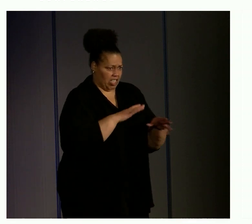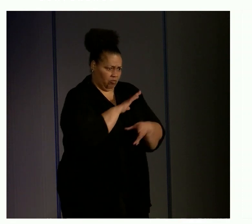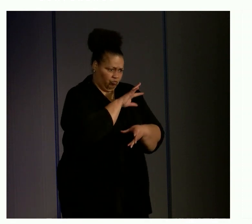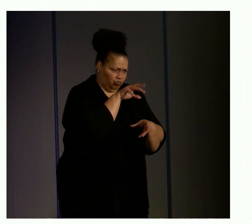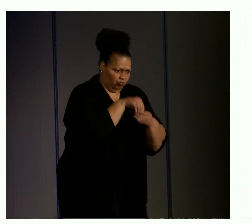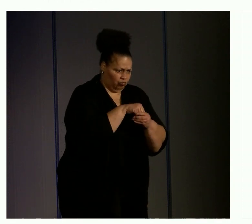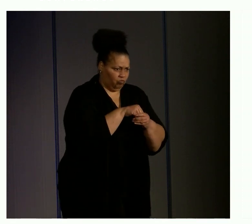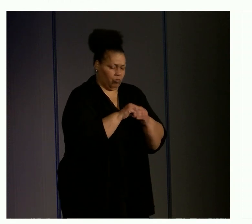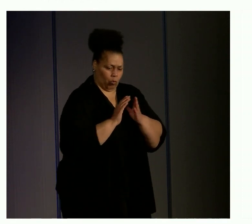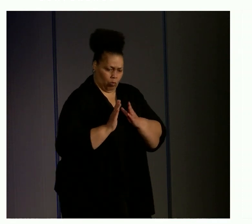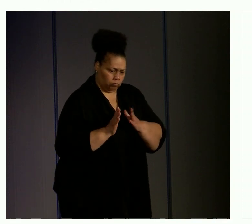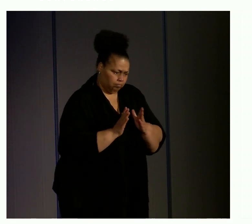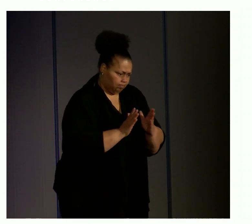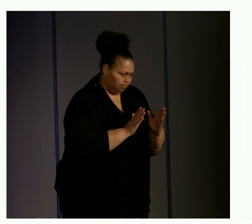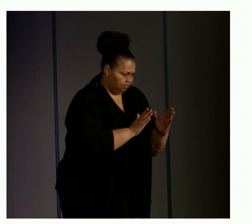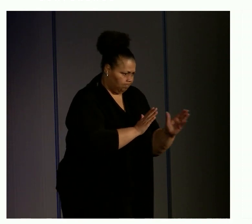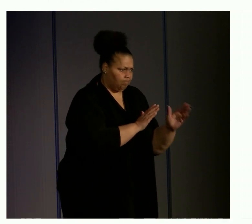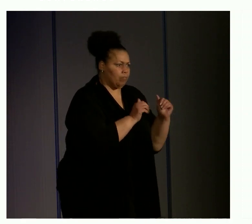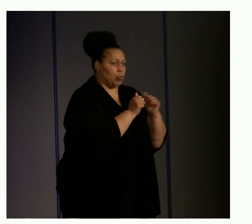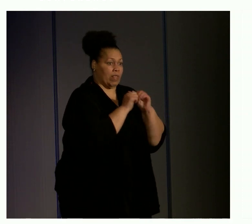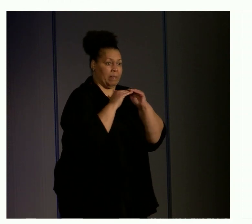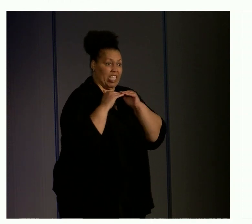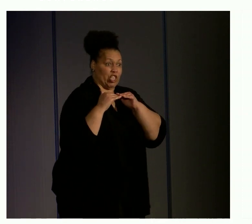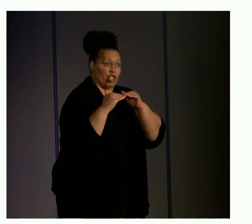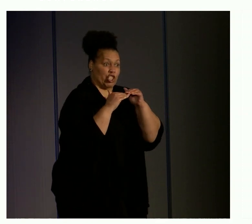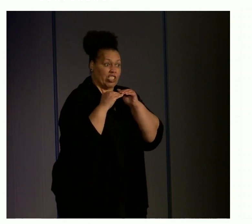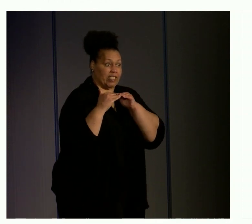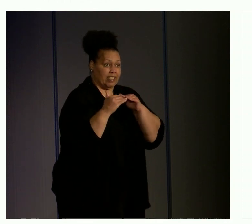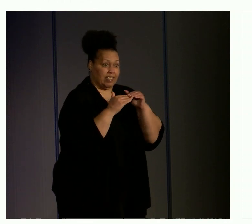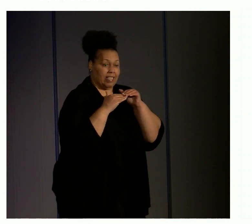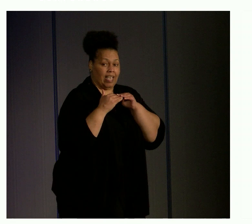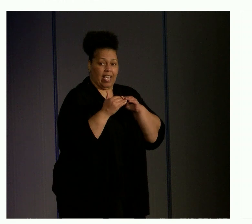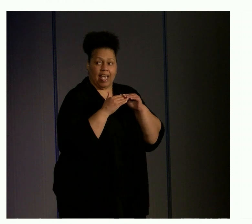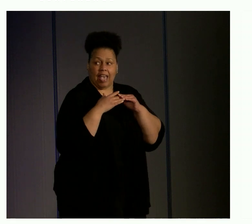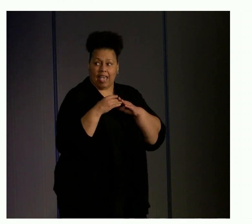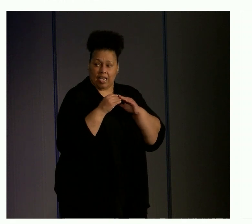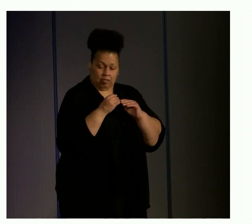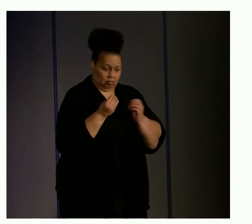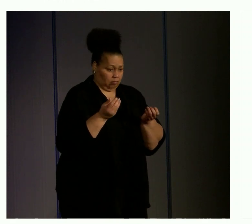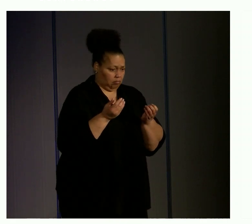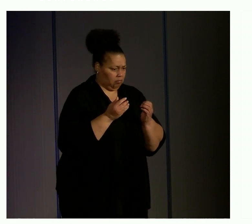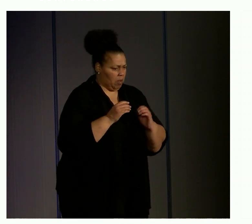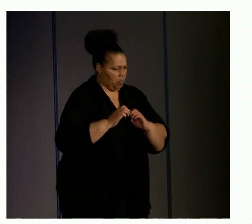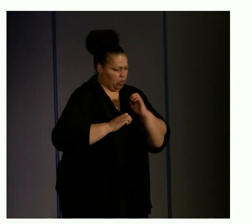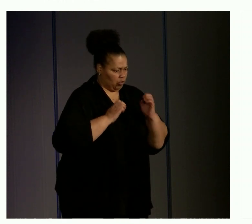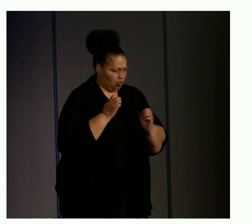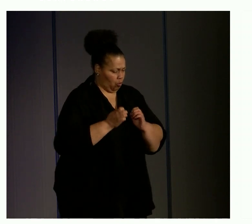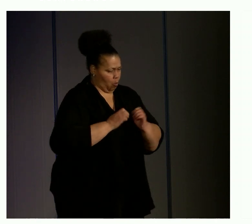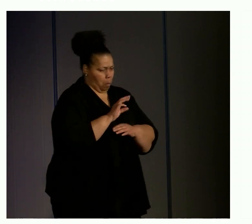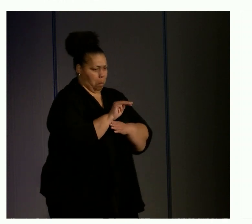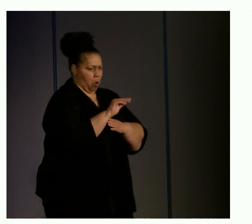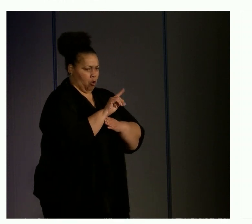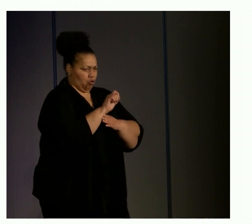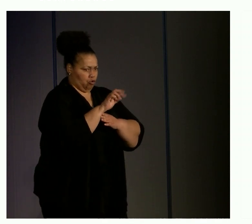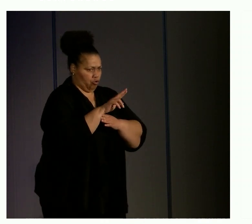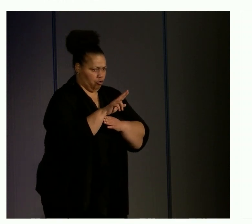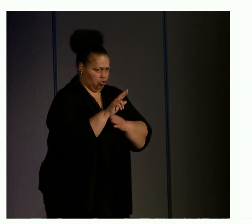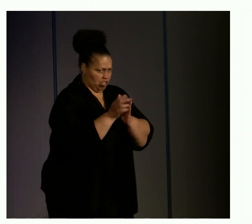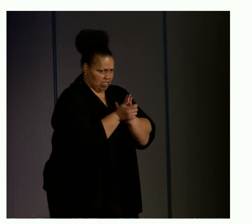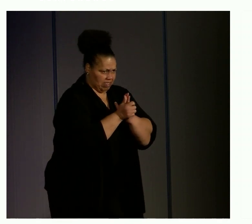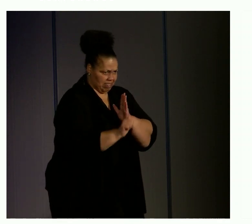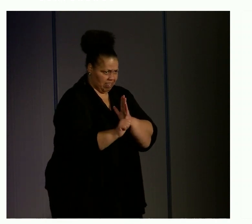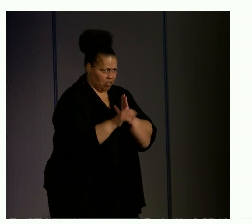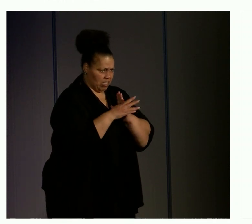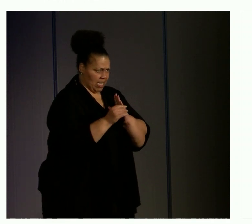share, organize your work with your peers in a group, and emotional skills, control motor skills, and emotional commitment